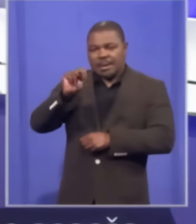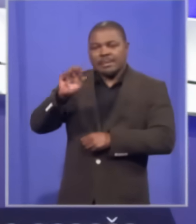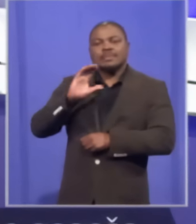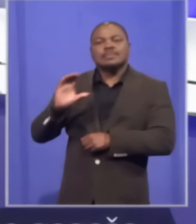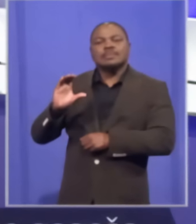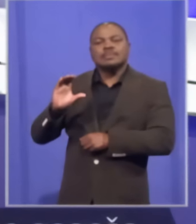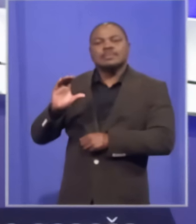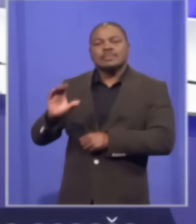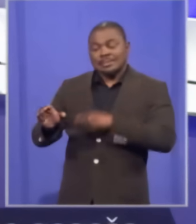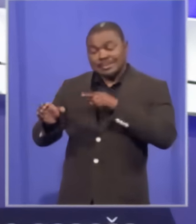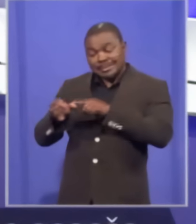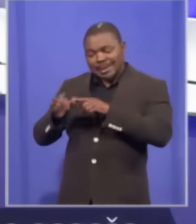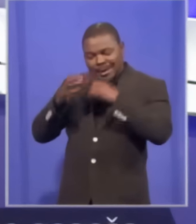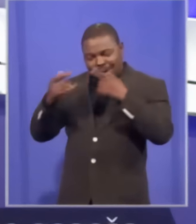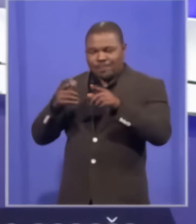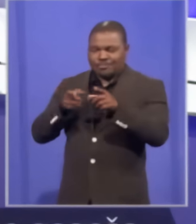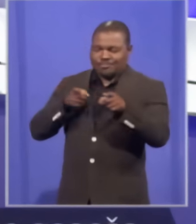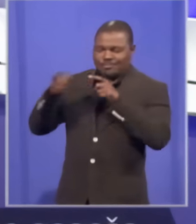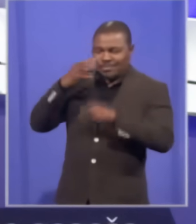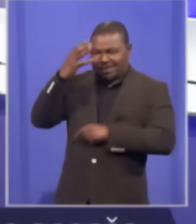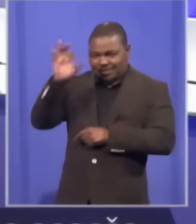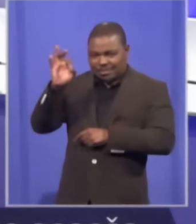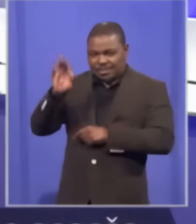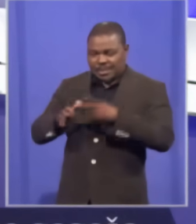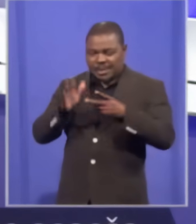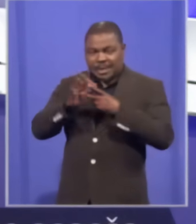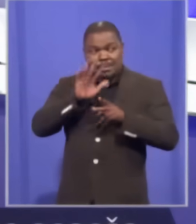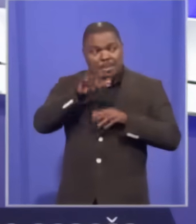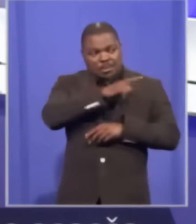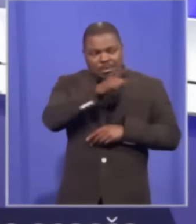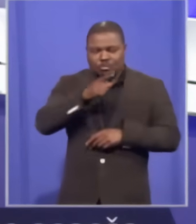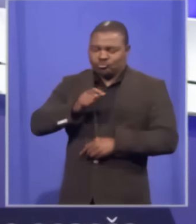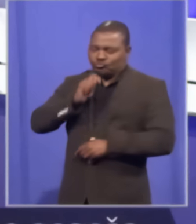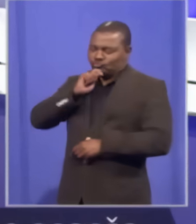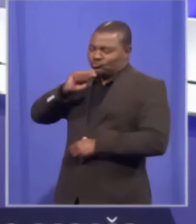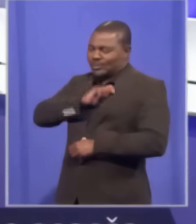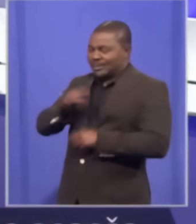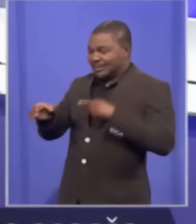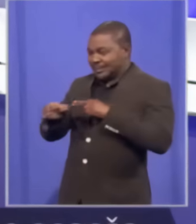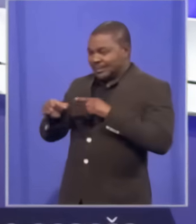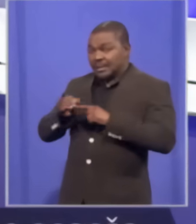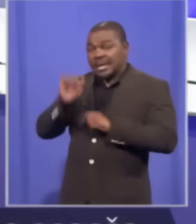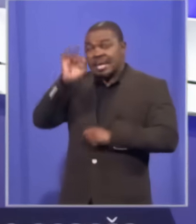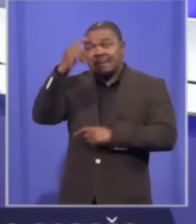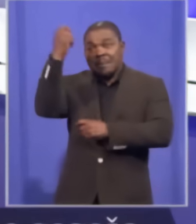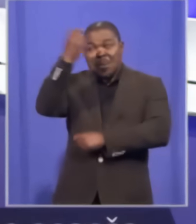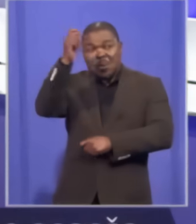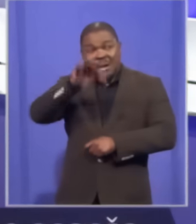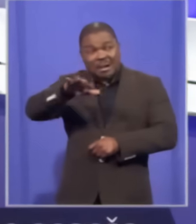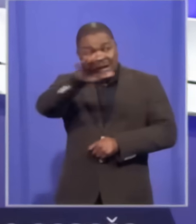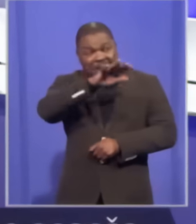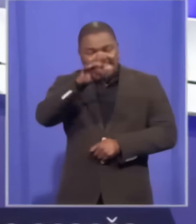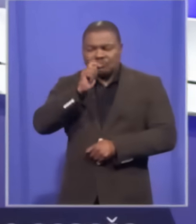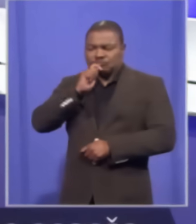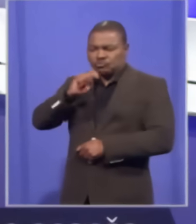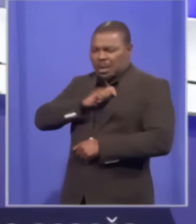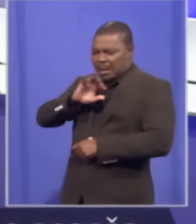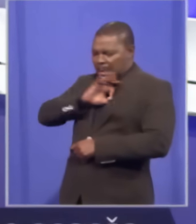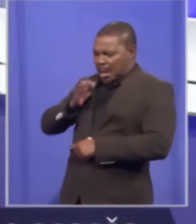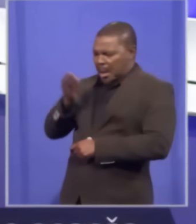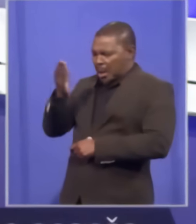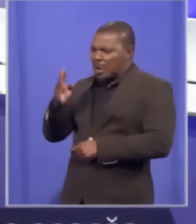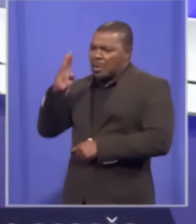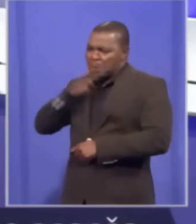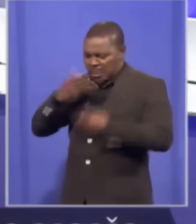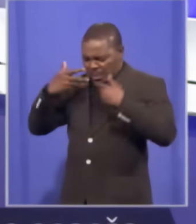and ke yona e bušago batho ba na le tshepo mo bona ge ile gore batho ba Polokwane ba na tshepo go meara go